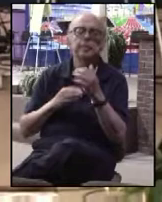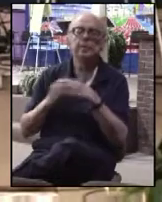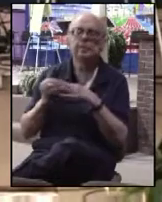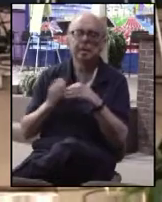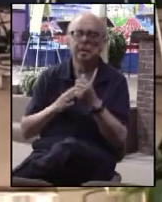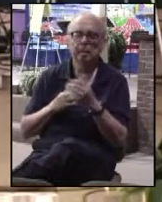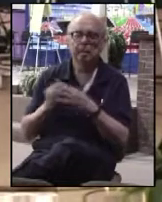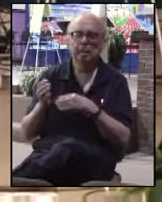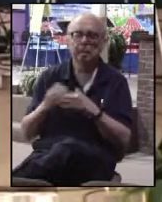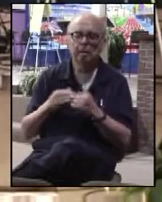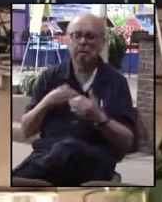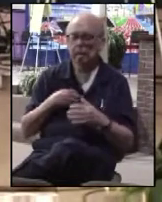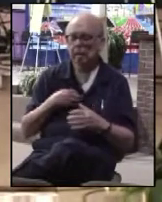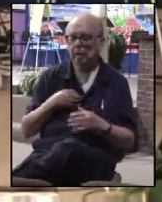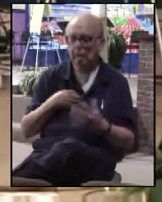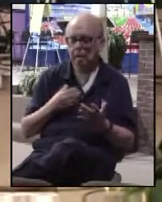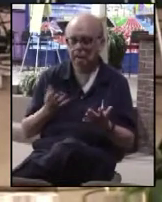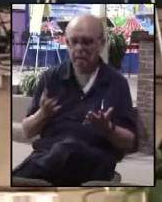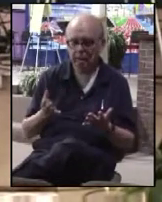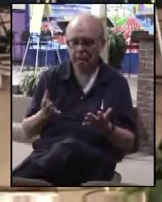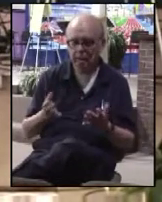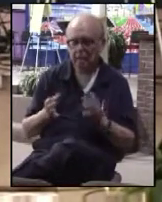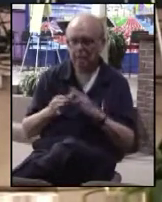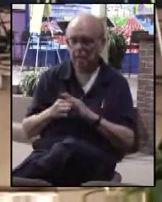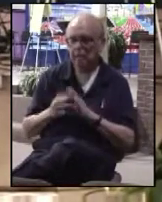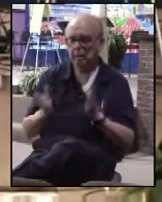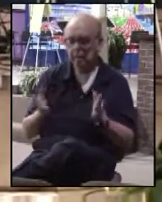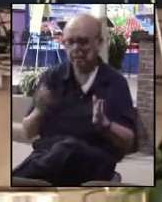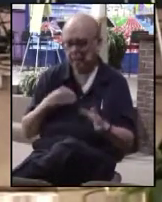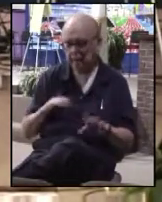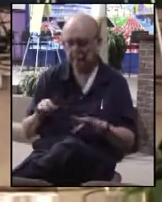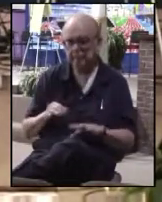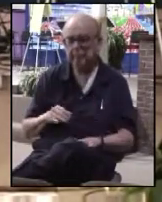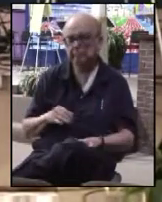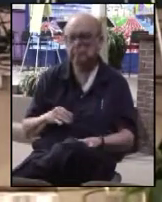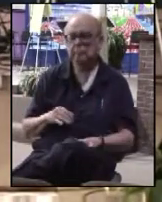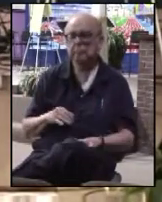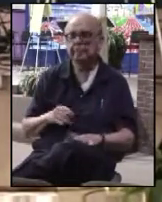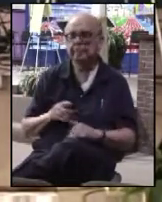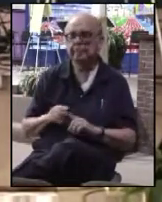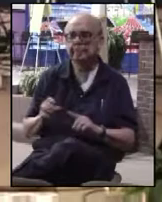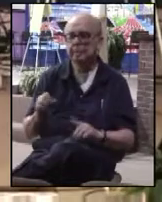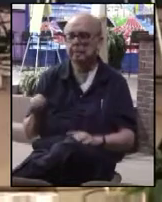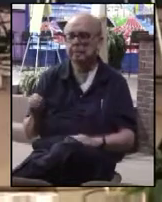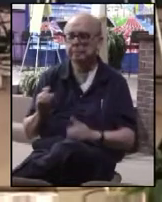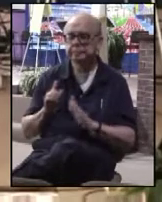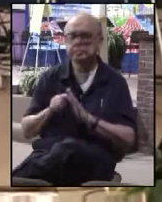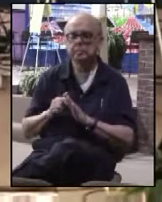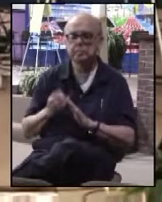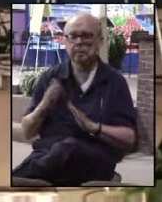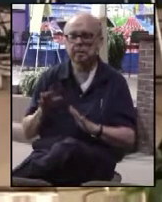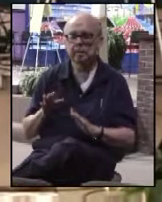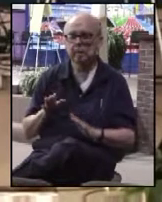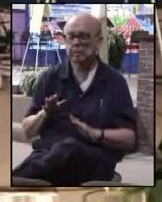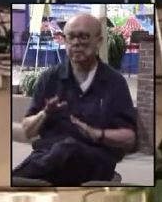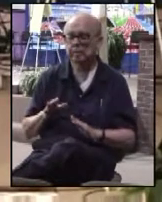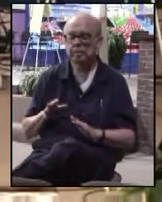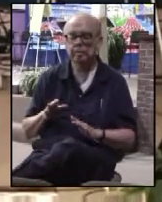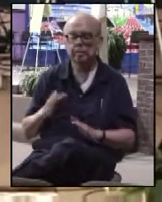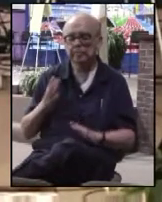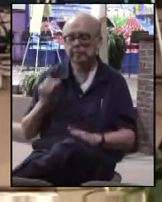now did we have a lot of felt did we have a lot of connecting yes we did some of those moments I would never take back